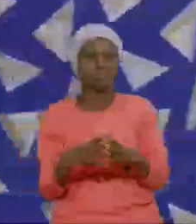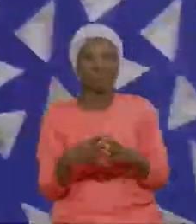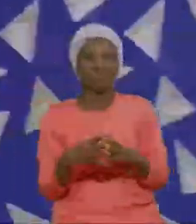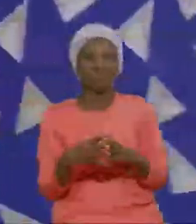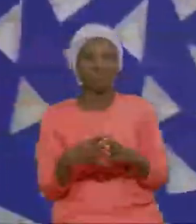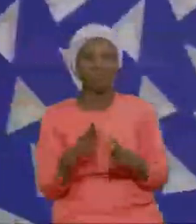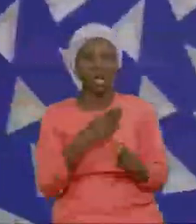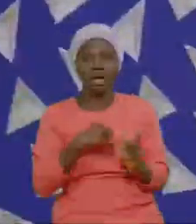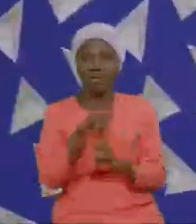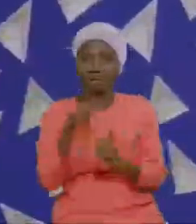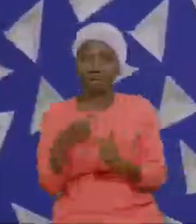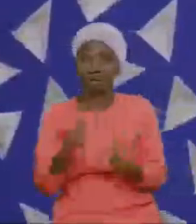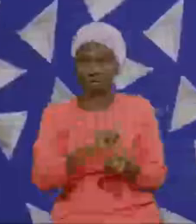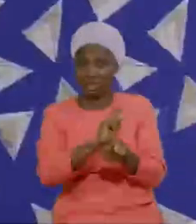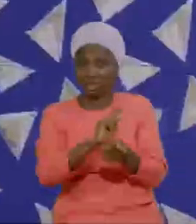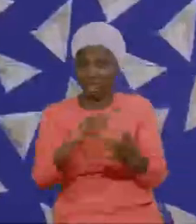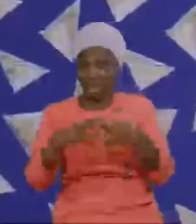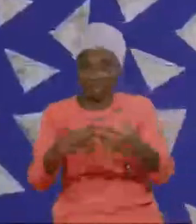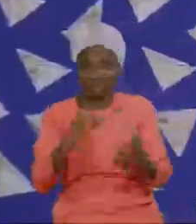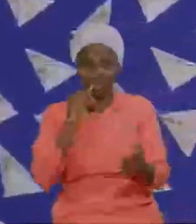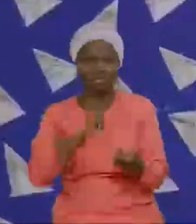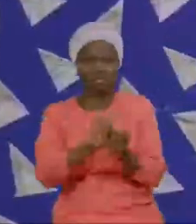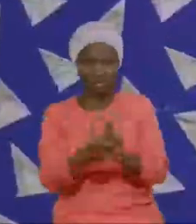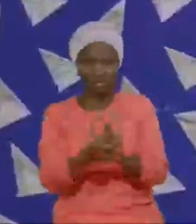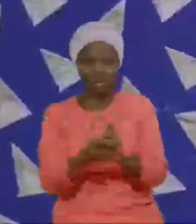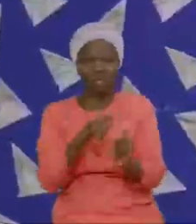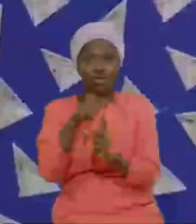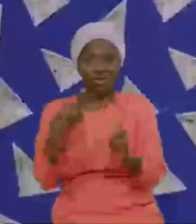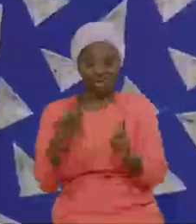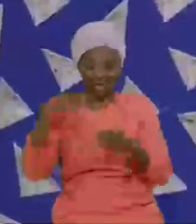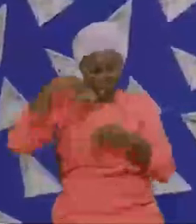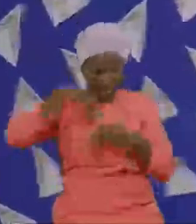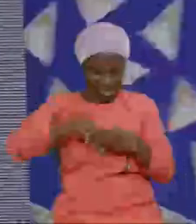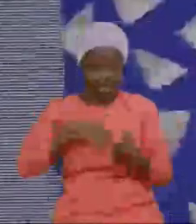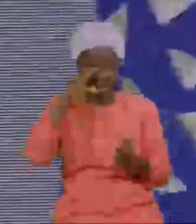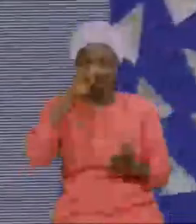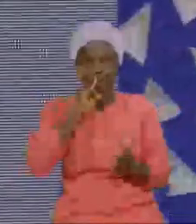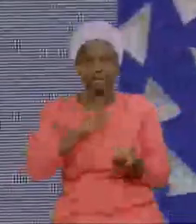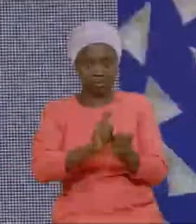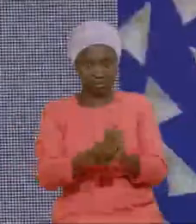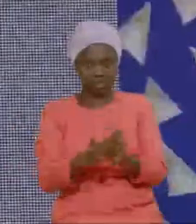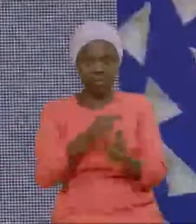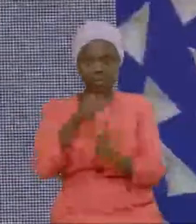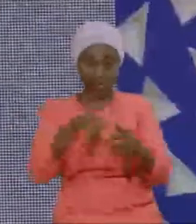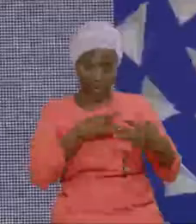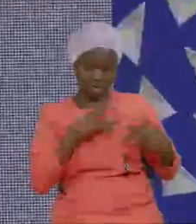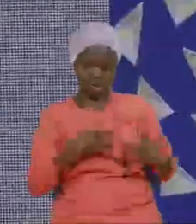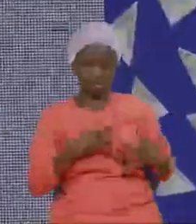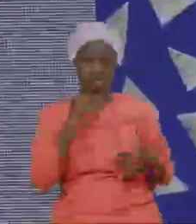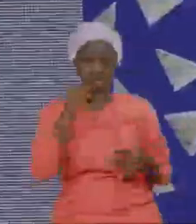And when the engine is changed, when the inner man is changed, when the heart is